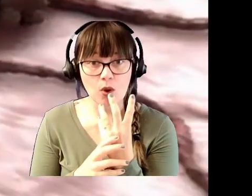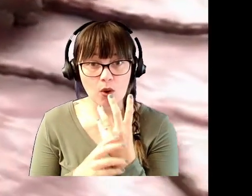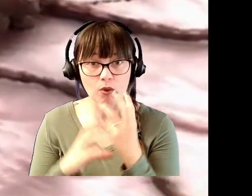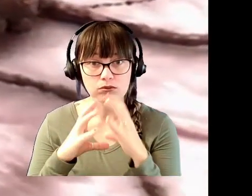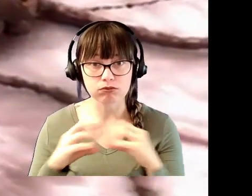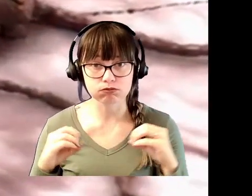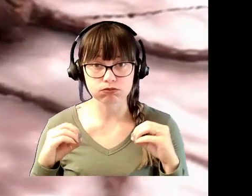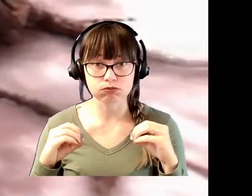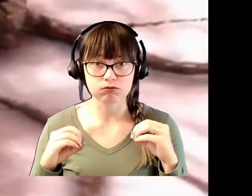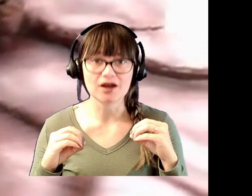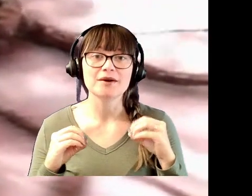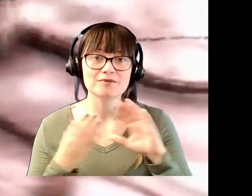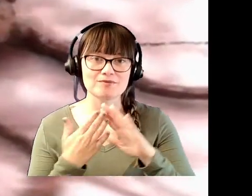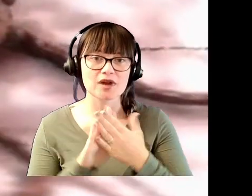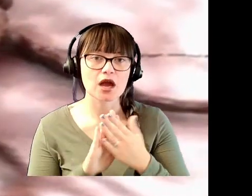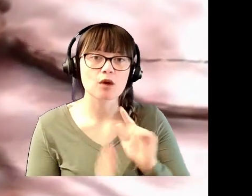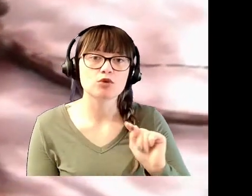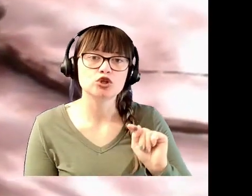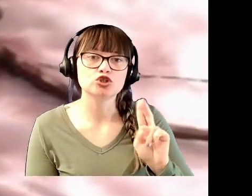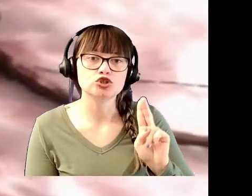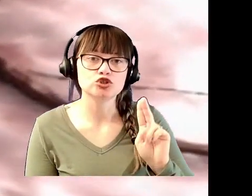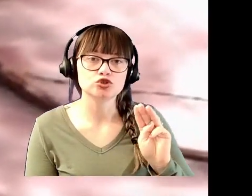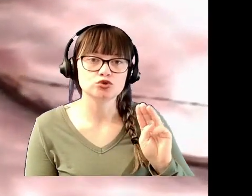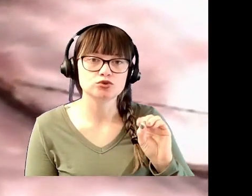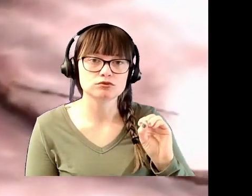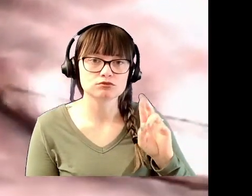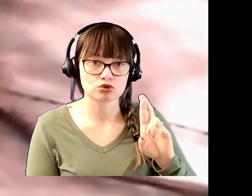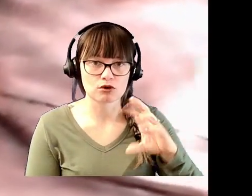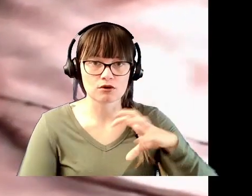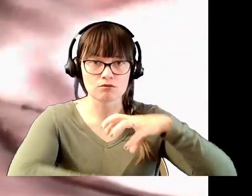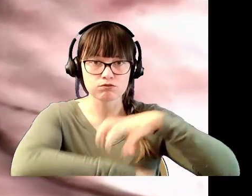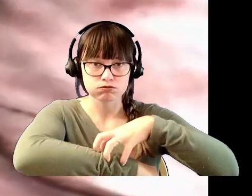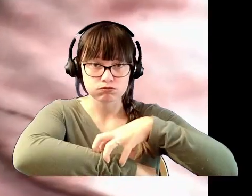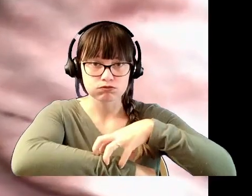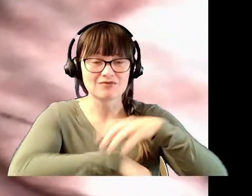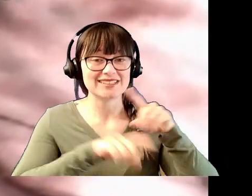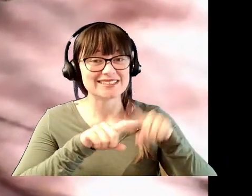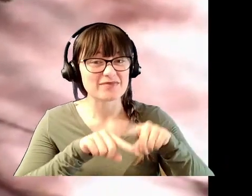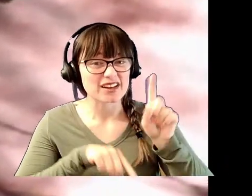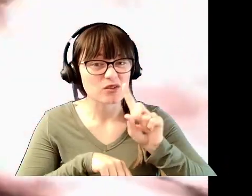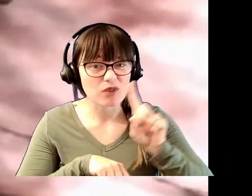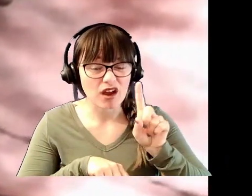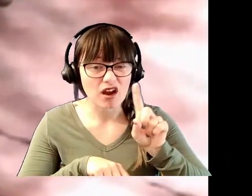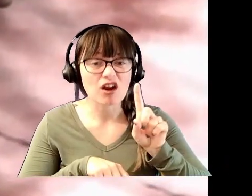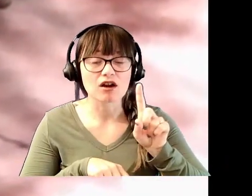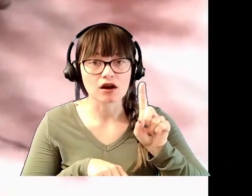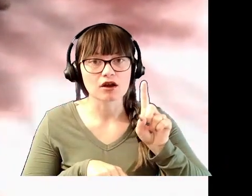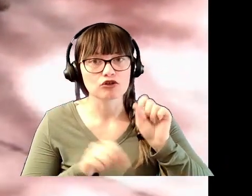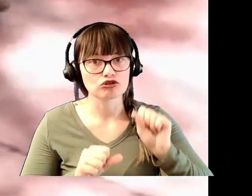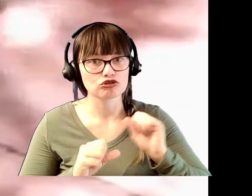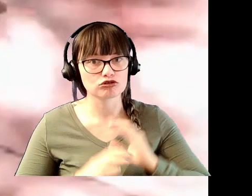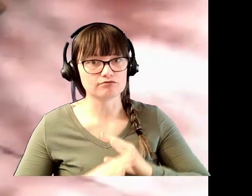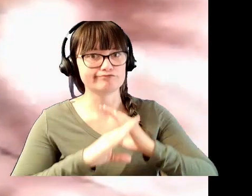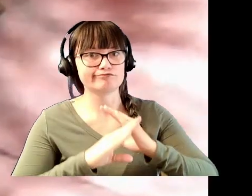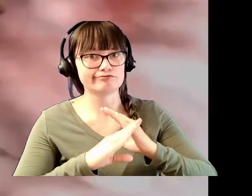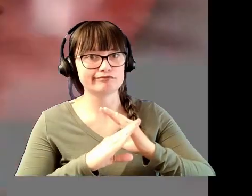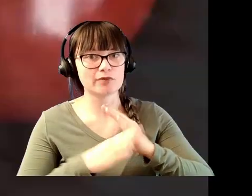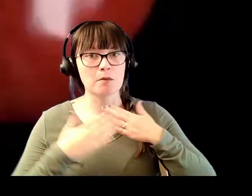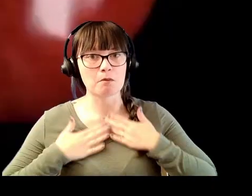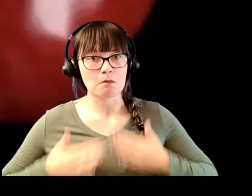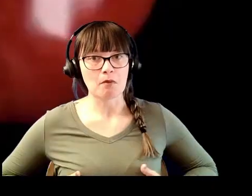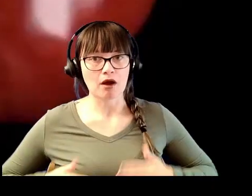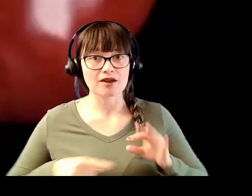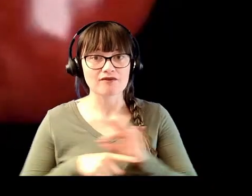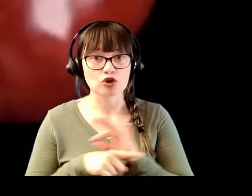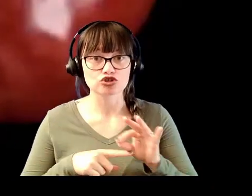form a tumor, and then that tumor, depending on where it's located, can really impede bodily function, right? If you have a tumor